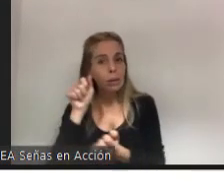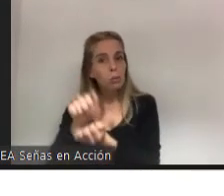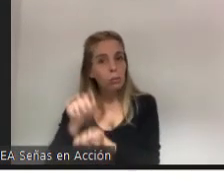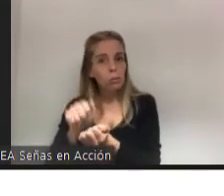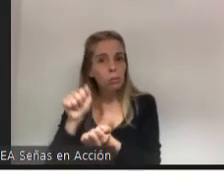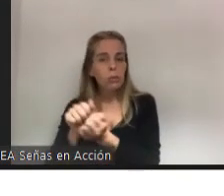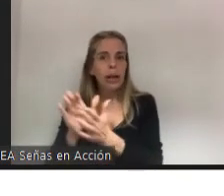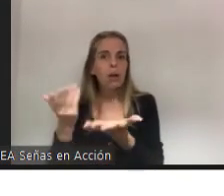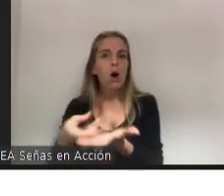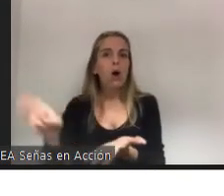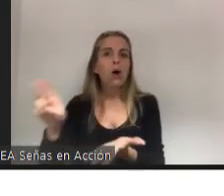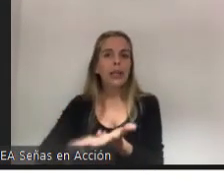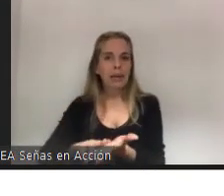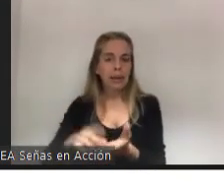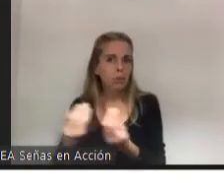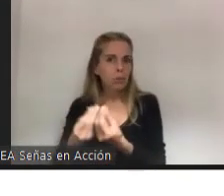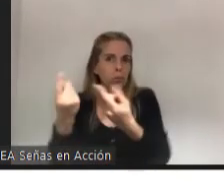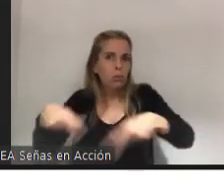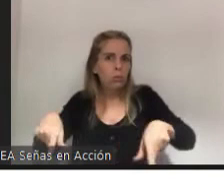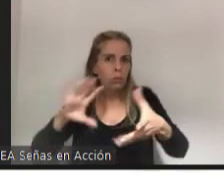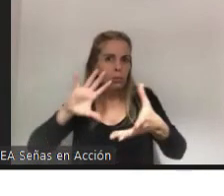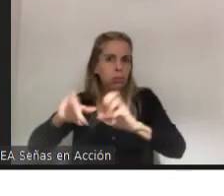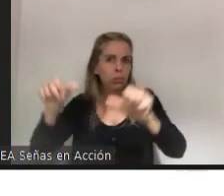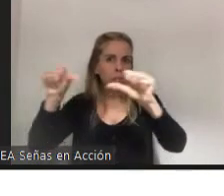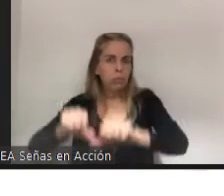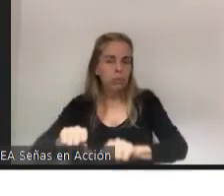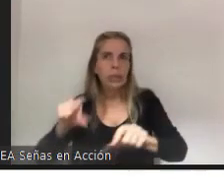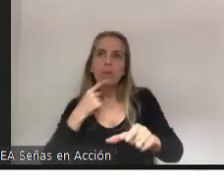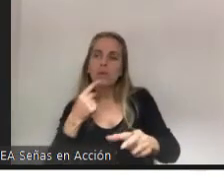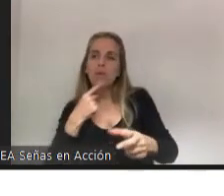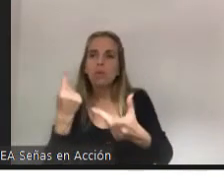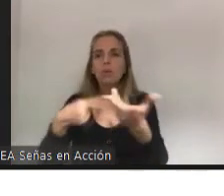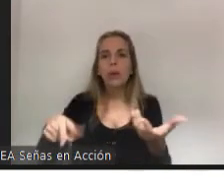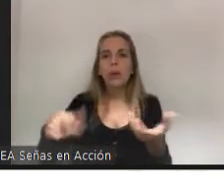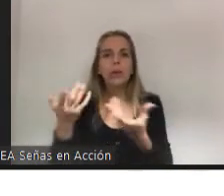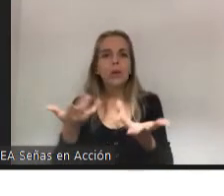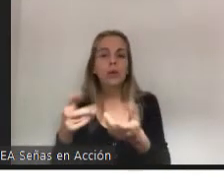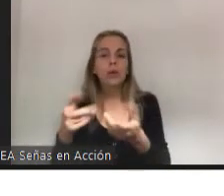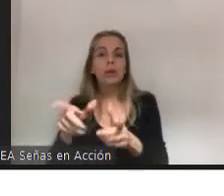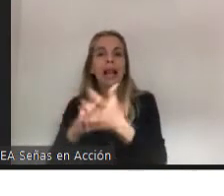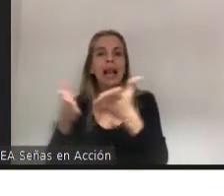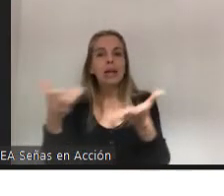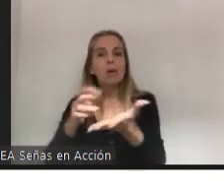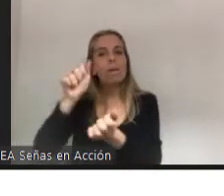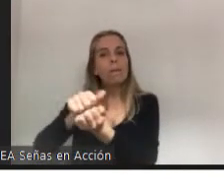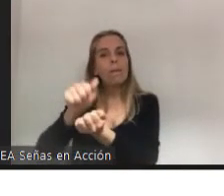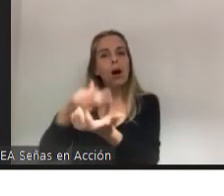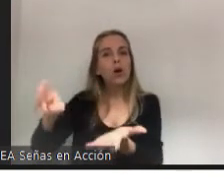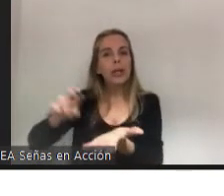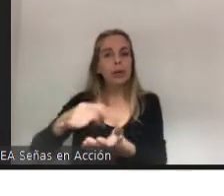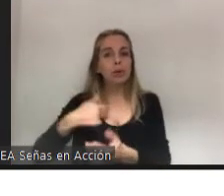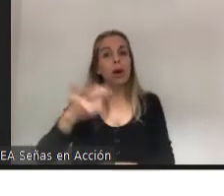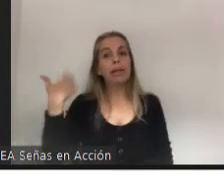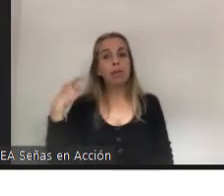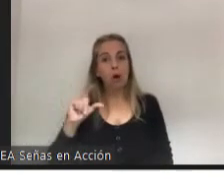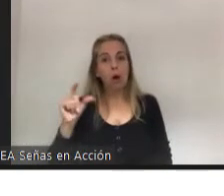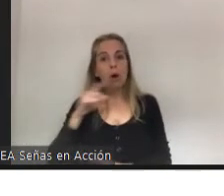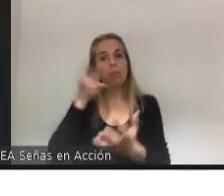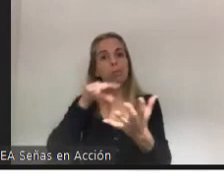he said that there were many things that didn't work anymore, that didn't make any sense. I read it a while